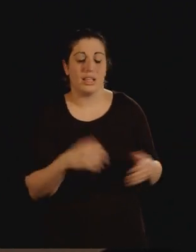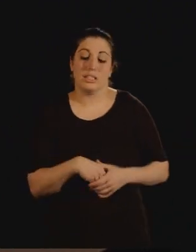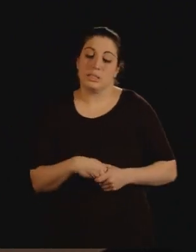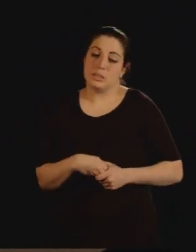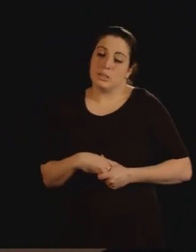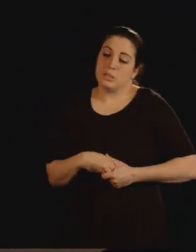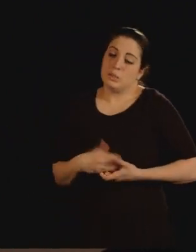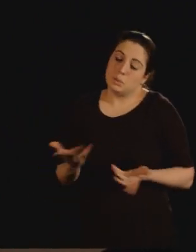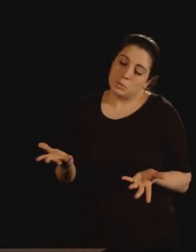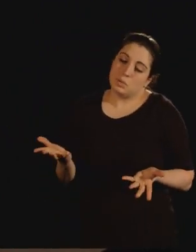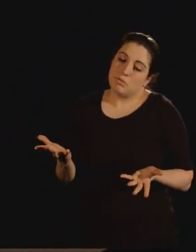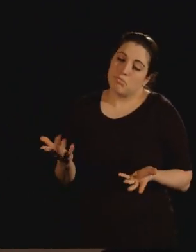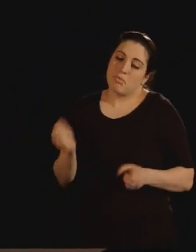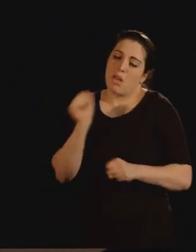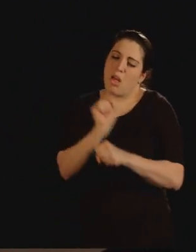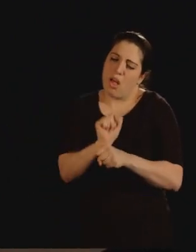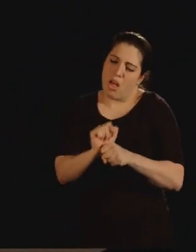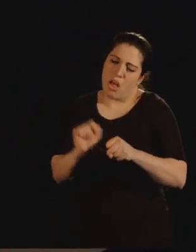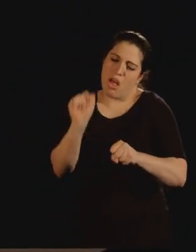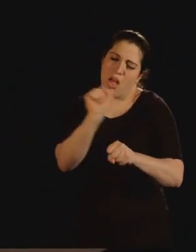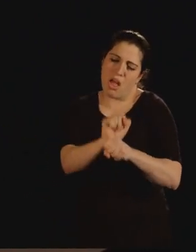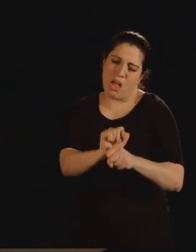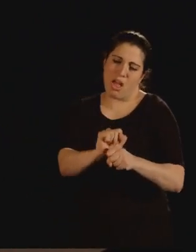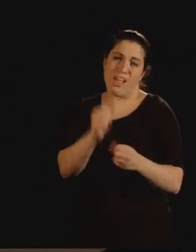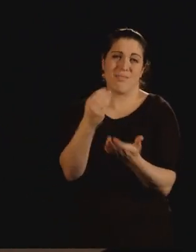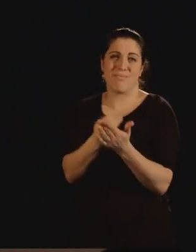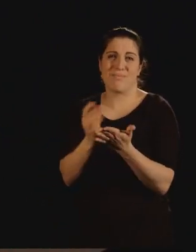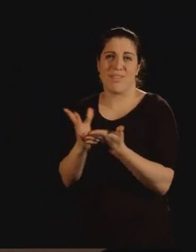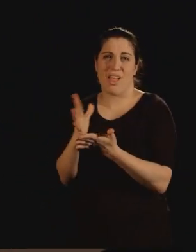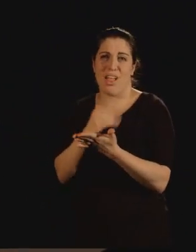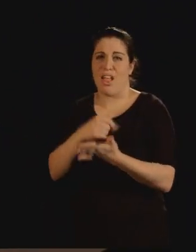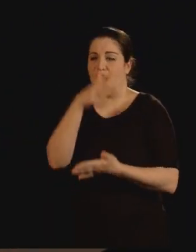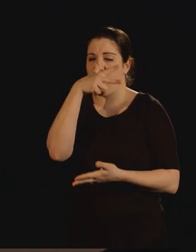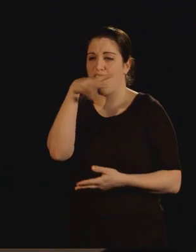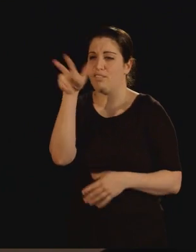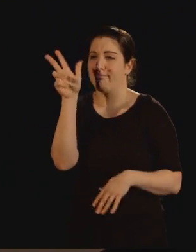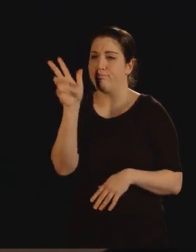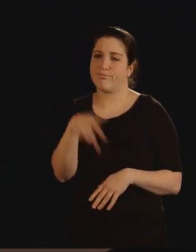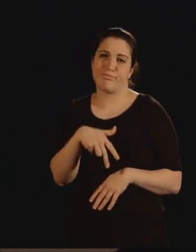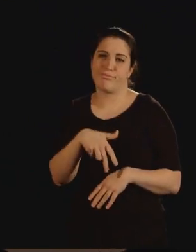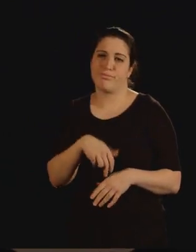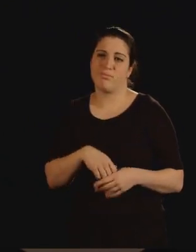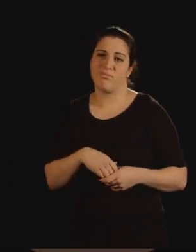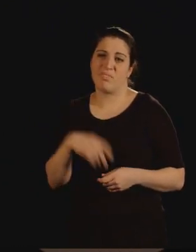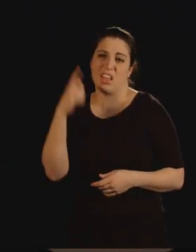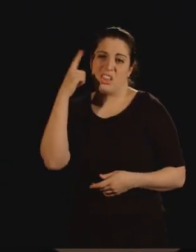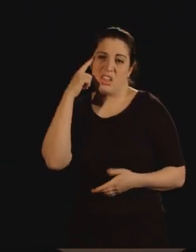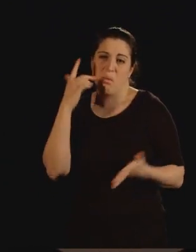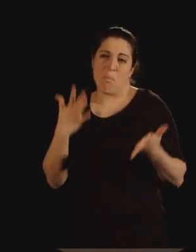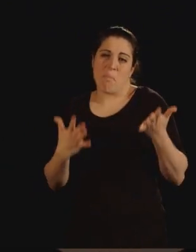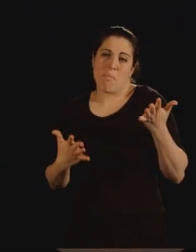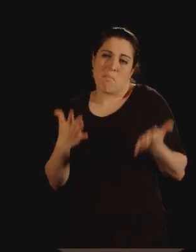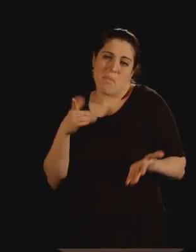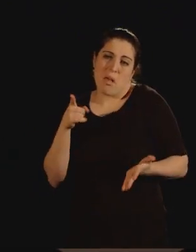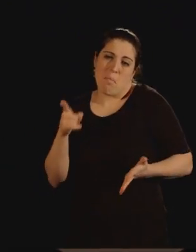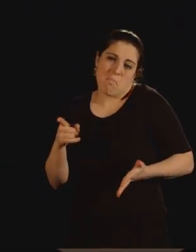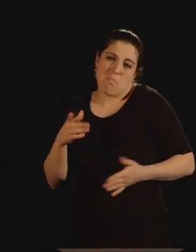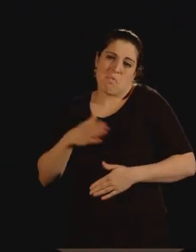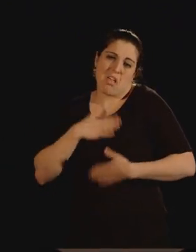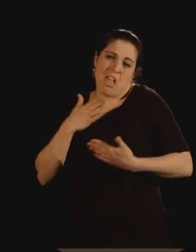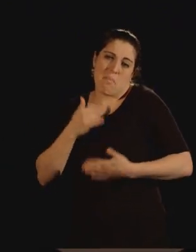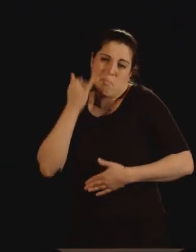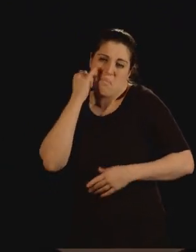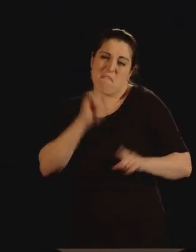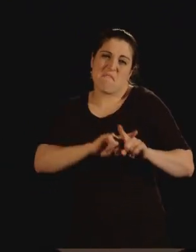Well, the hours are long and the pay is lousy, he said. I thought your life would be better if you did something